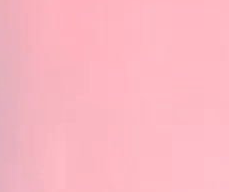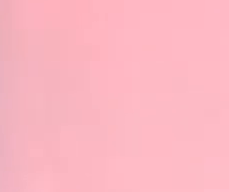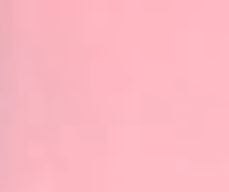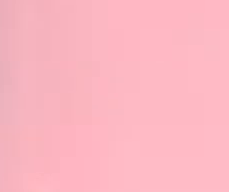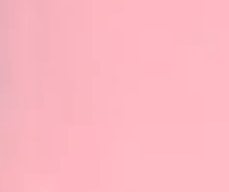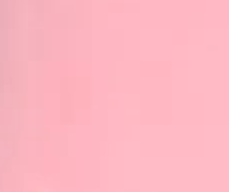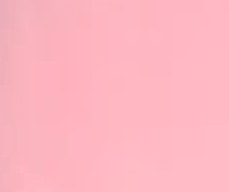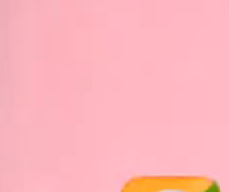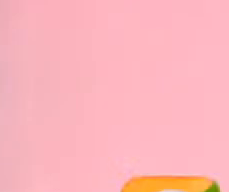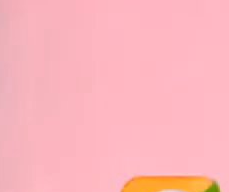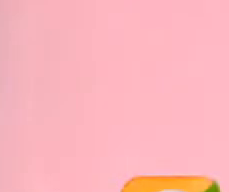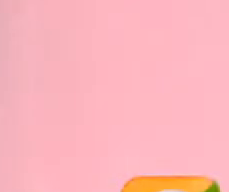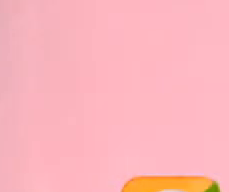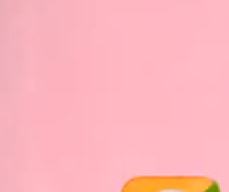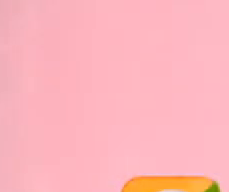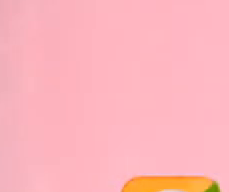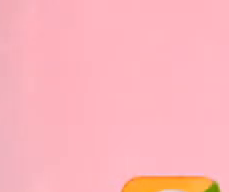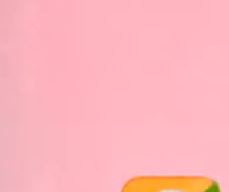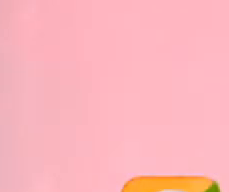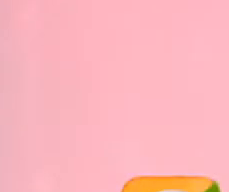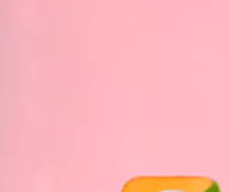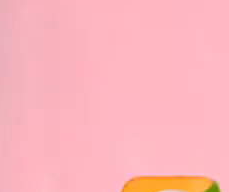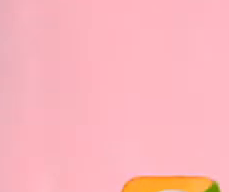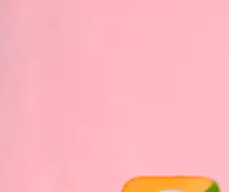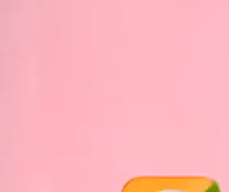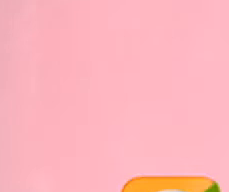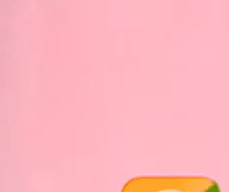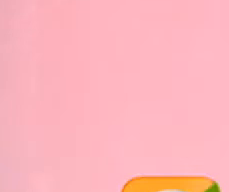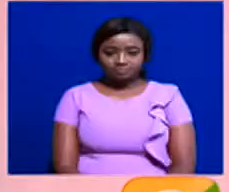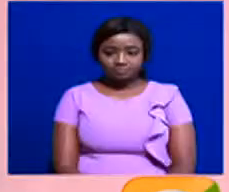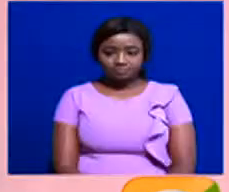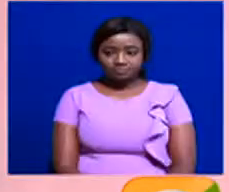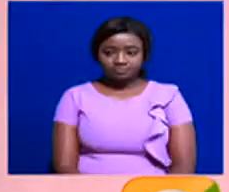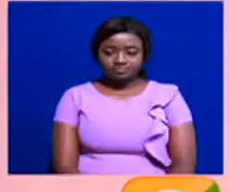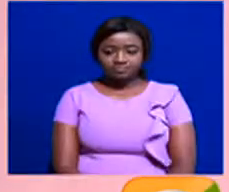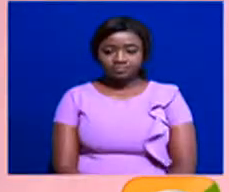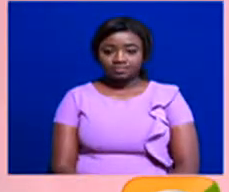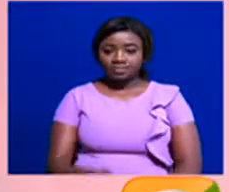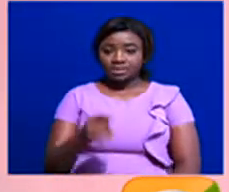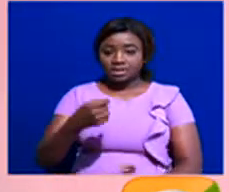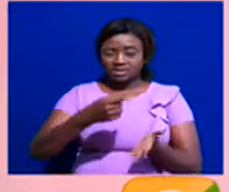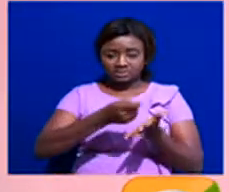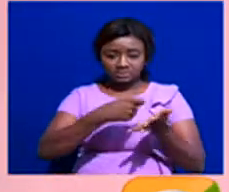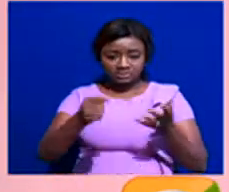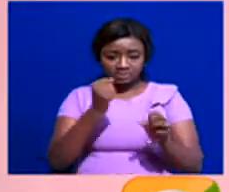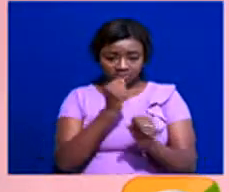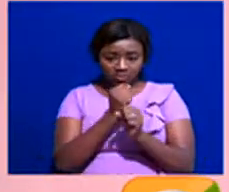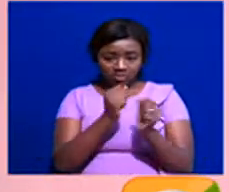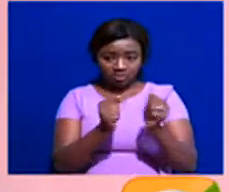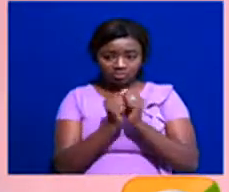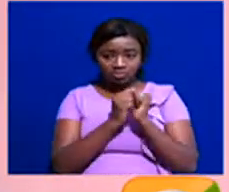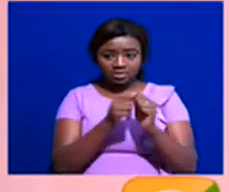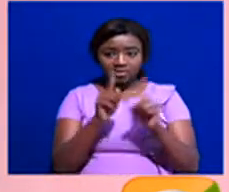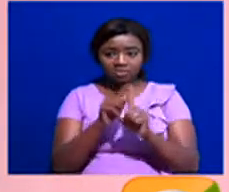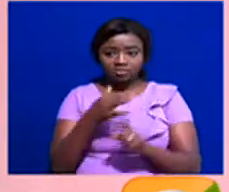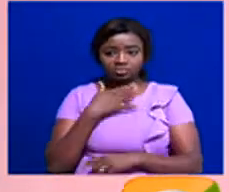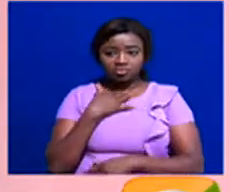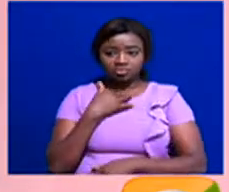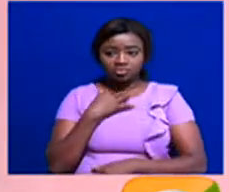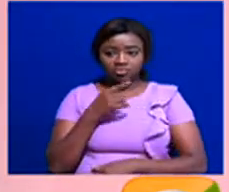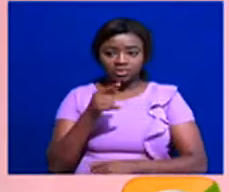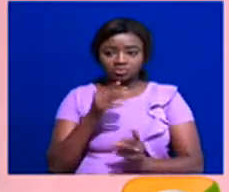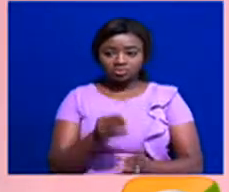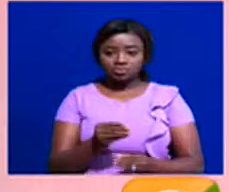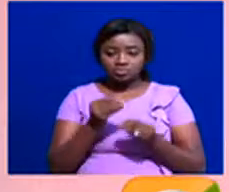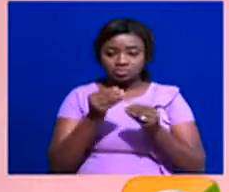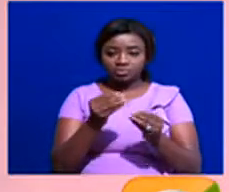Health Organization had to sign and ratify, and by doing so, they are committing to be obligated to implement its